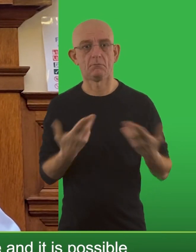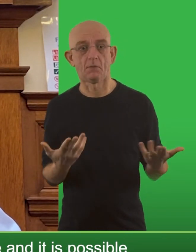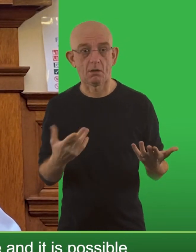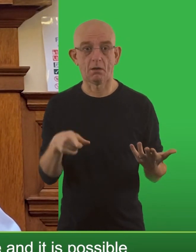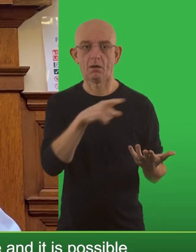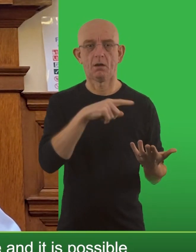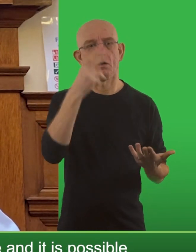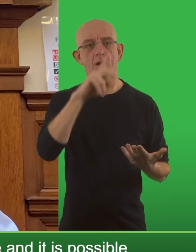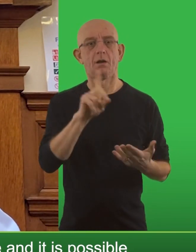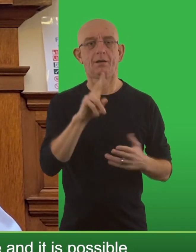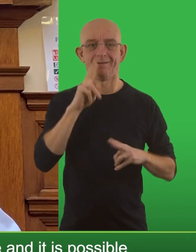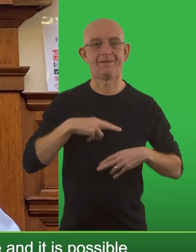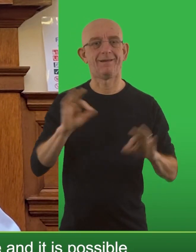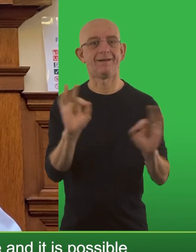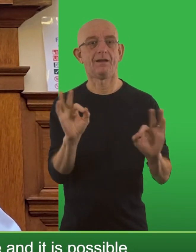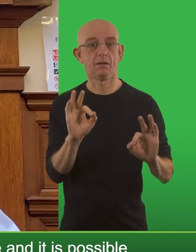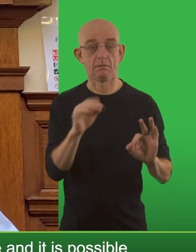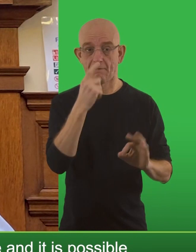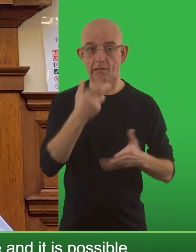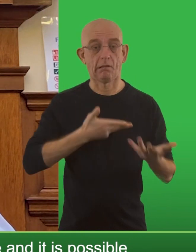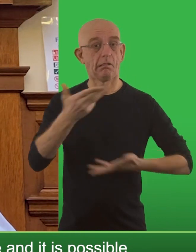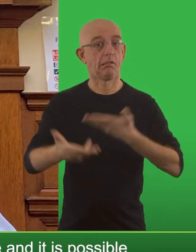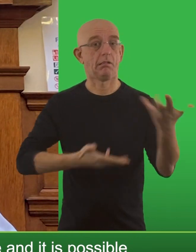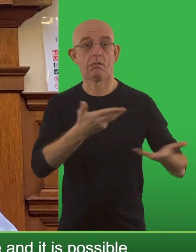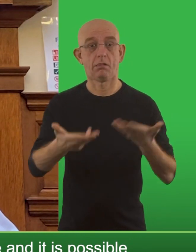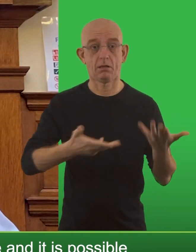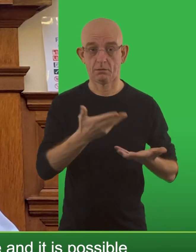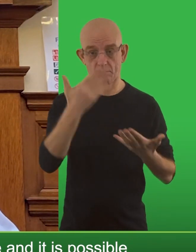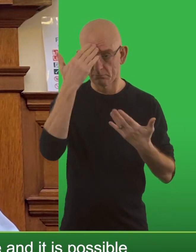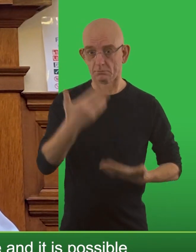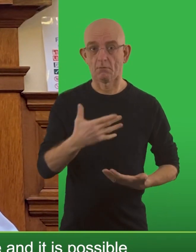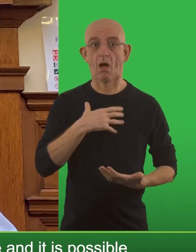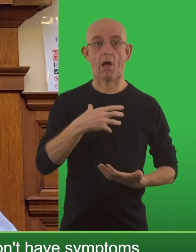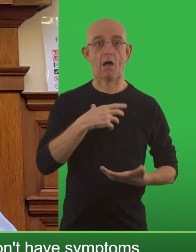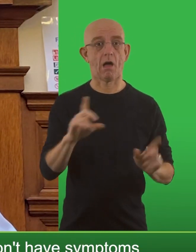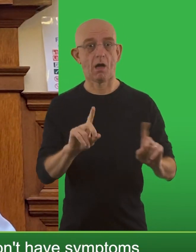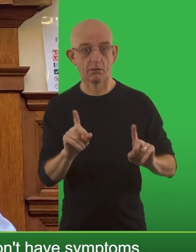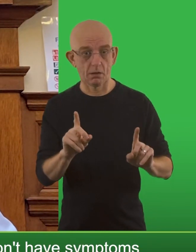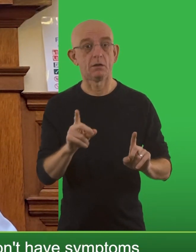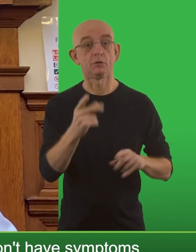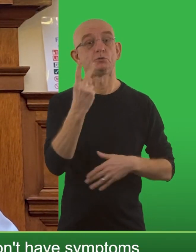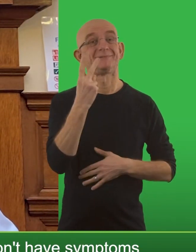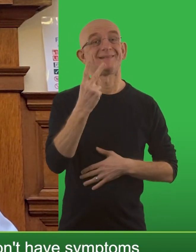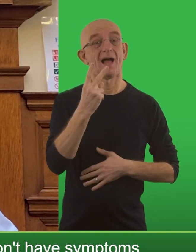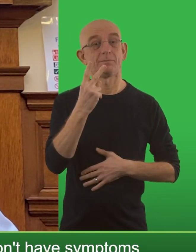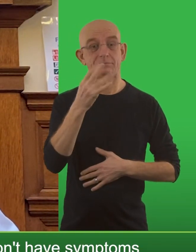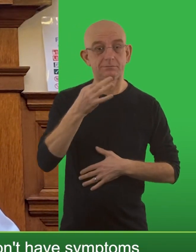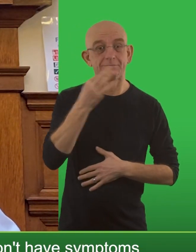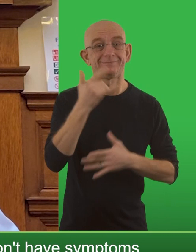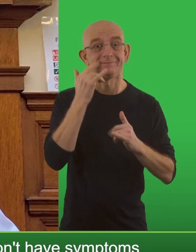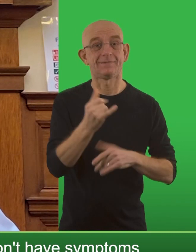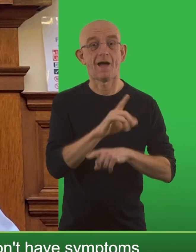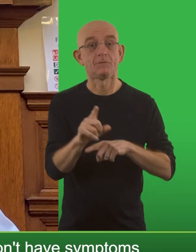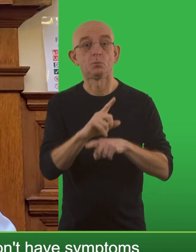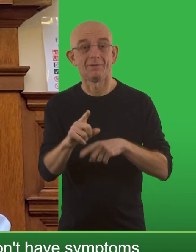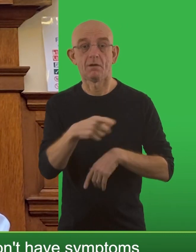people, and it's possible that they can give the virus unwittingly to others. So by having 2 tests a week, if you don't